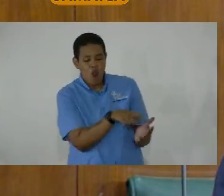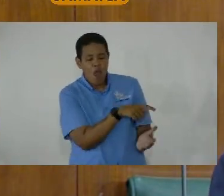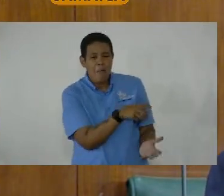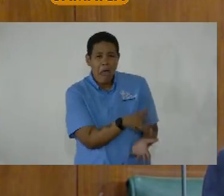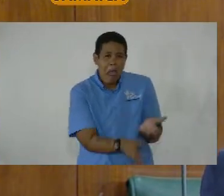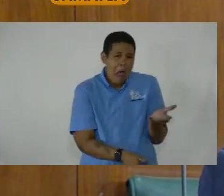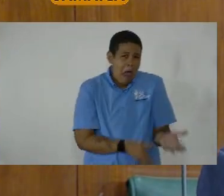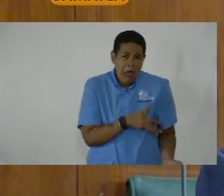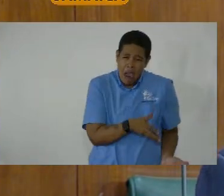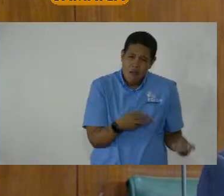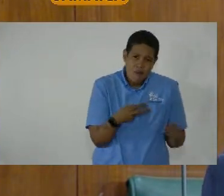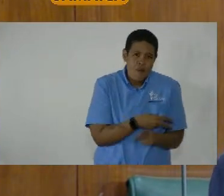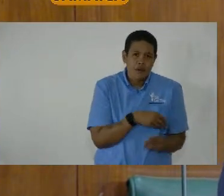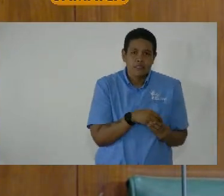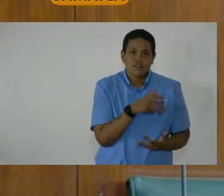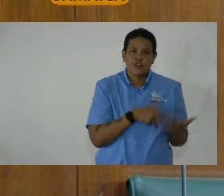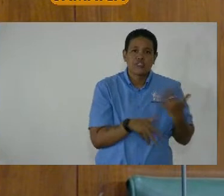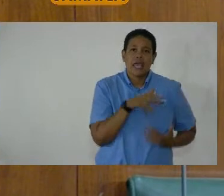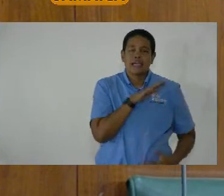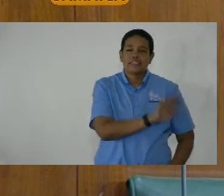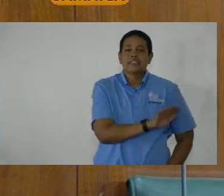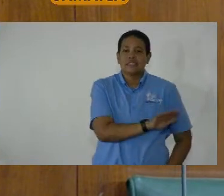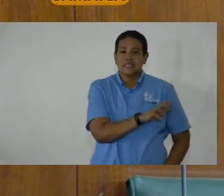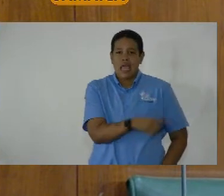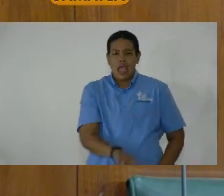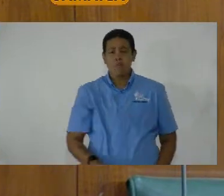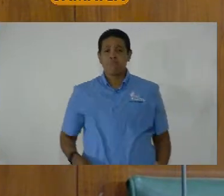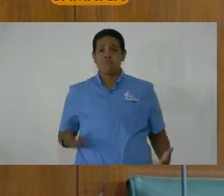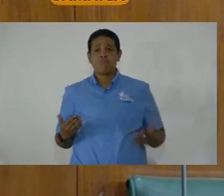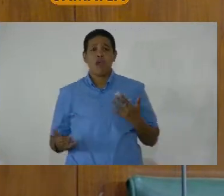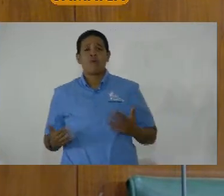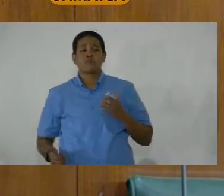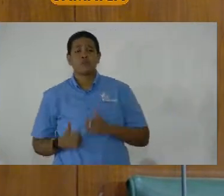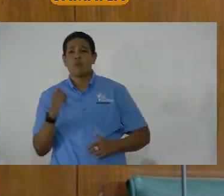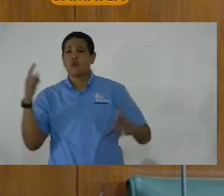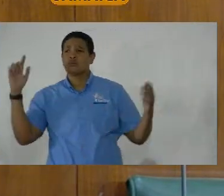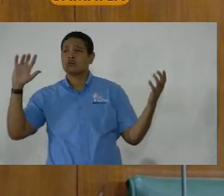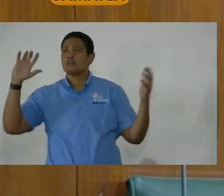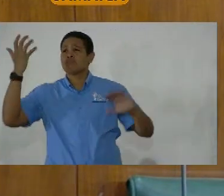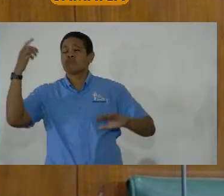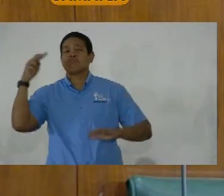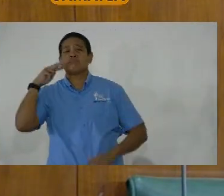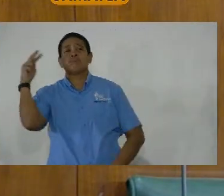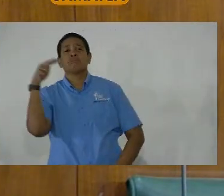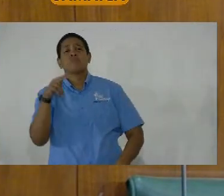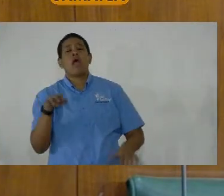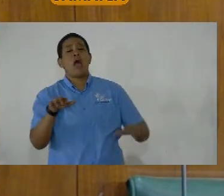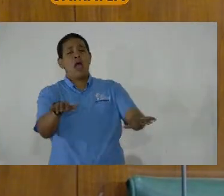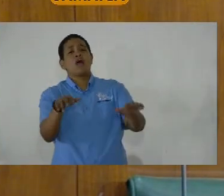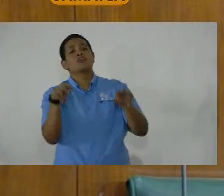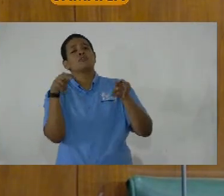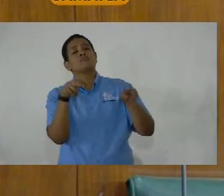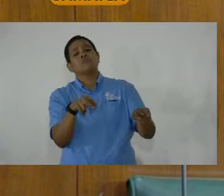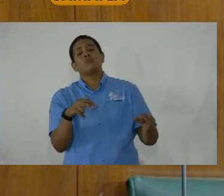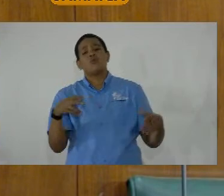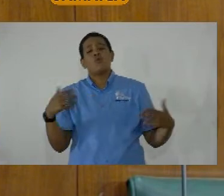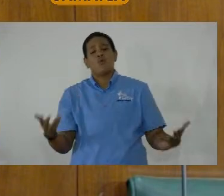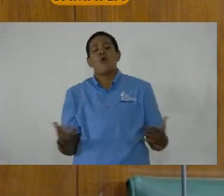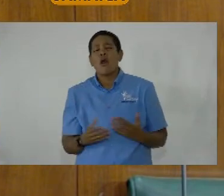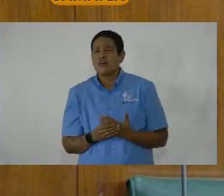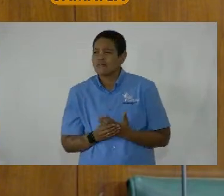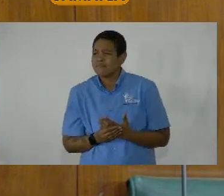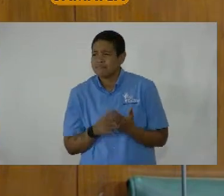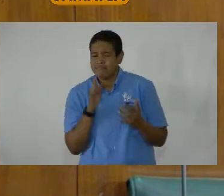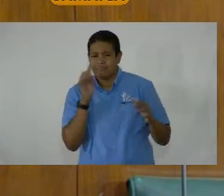the society. Perhaps the most controversial of these actions, Madam Speaker, is